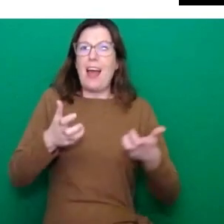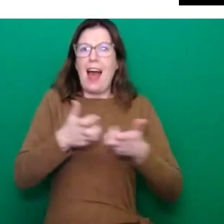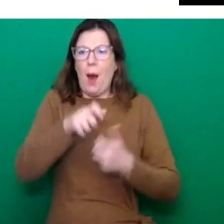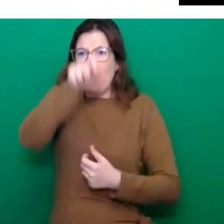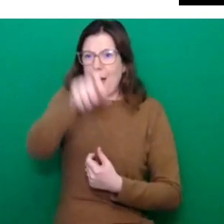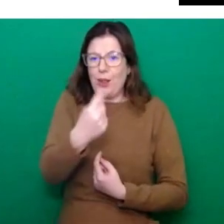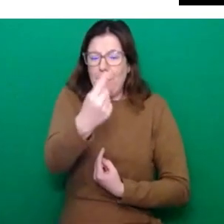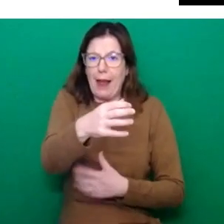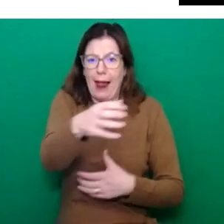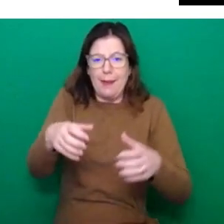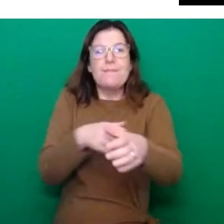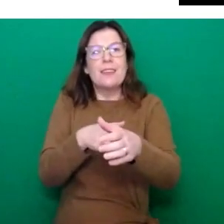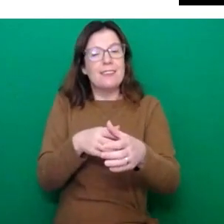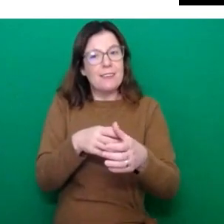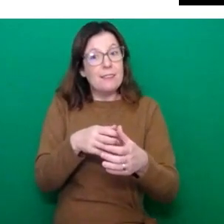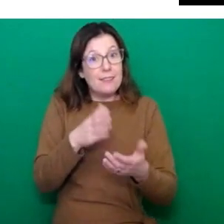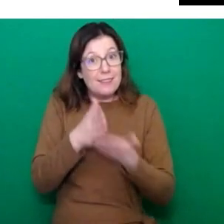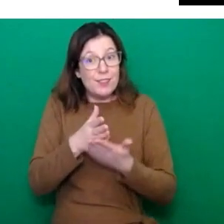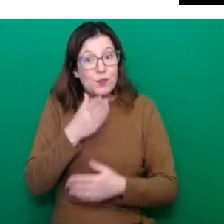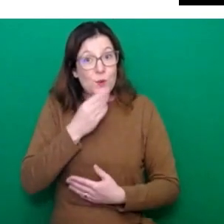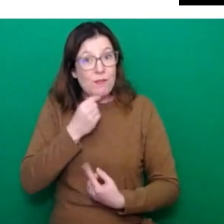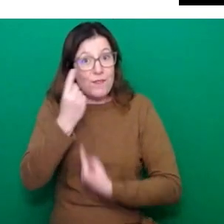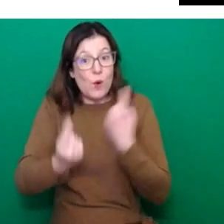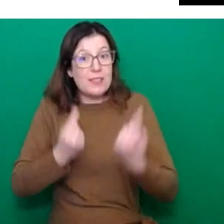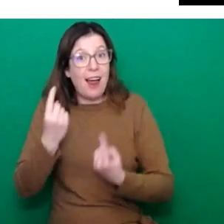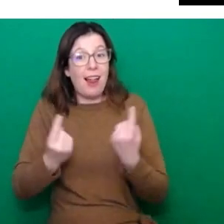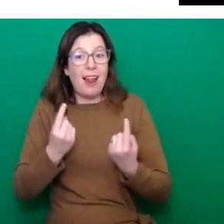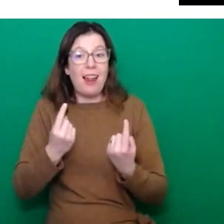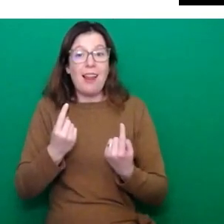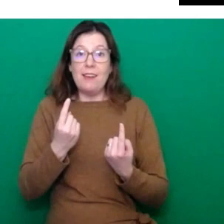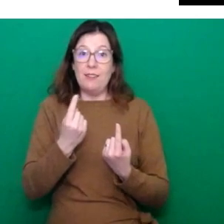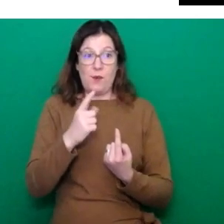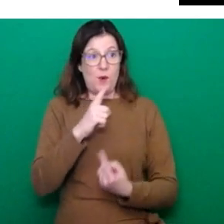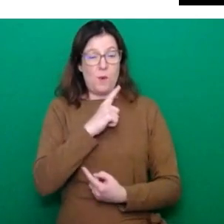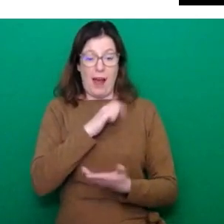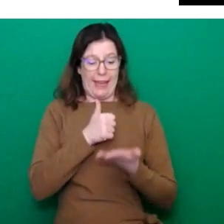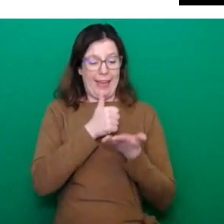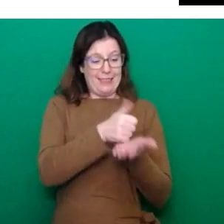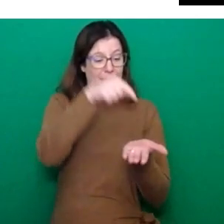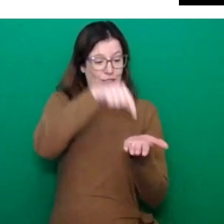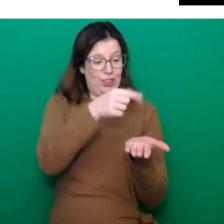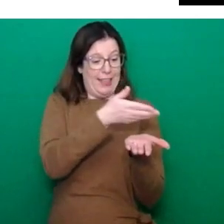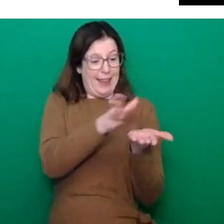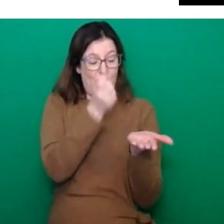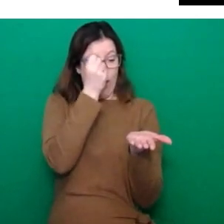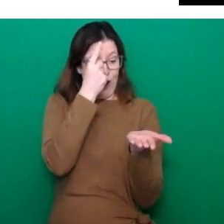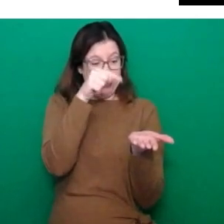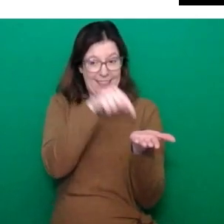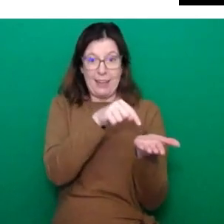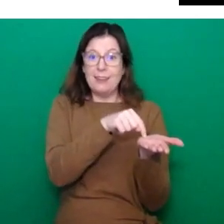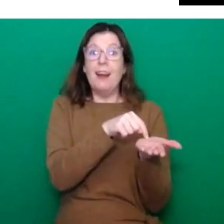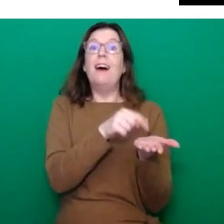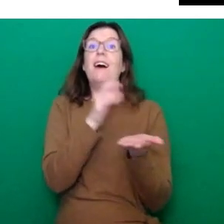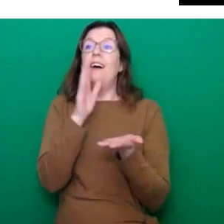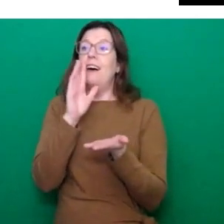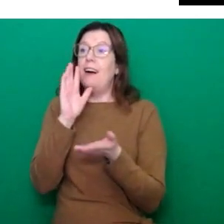in practice. And it sounds like that's been a really helpful process to not only understand the intervention, but also to be able to apply that theory,